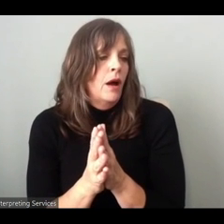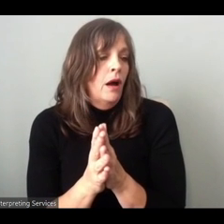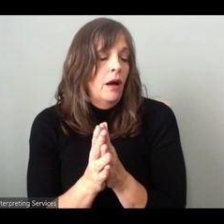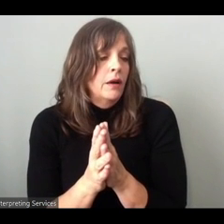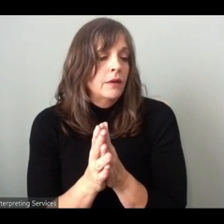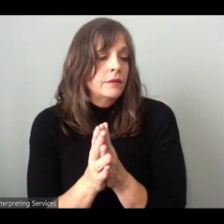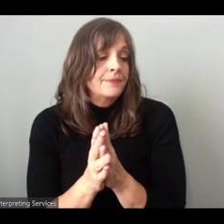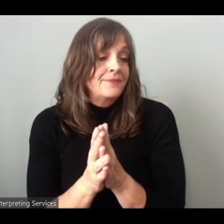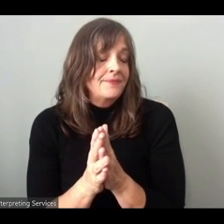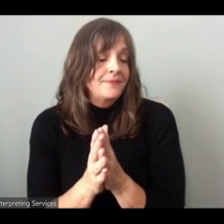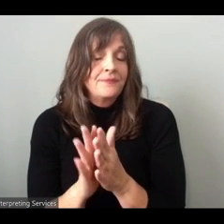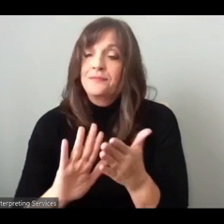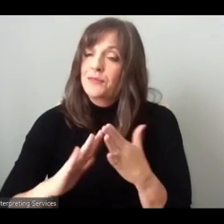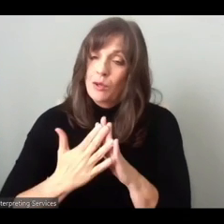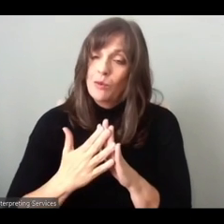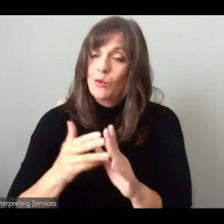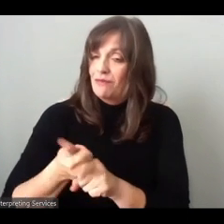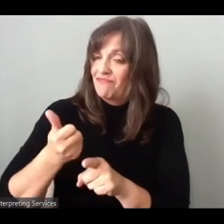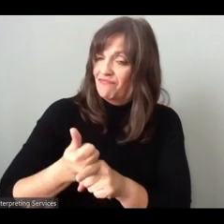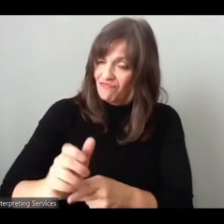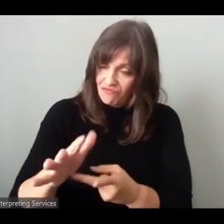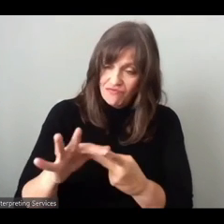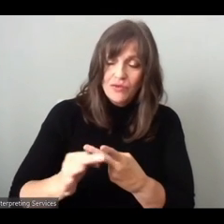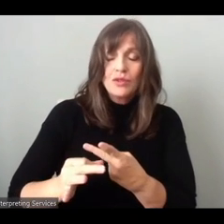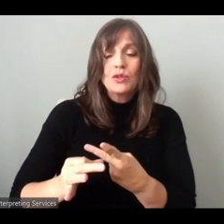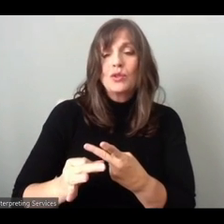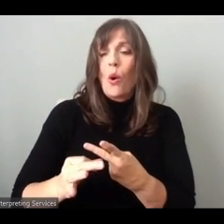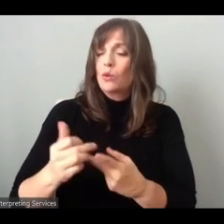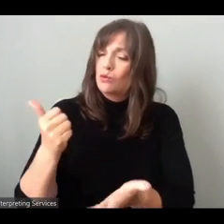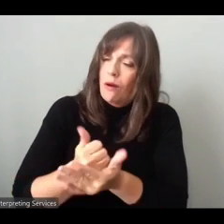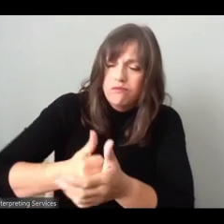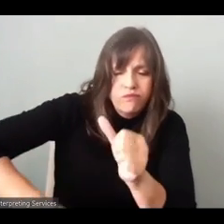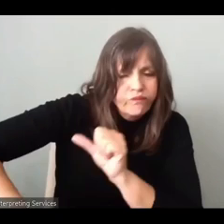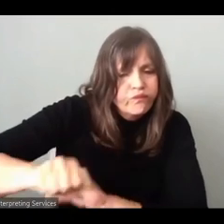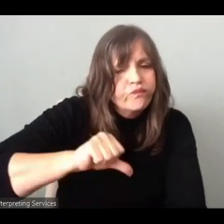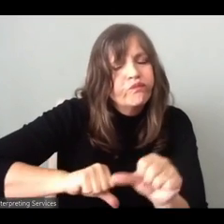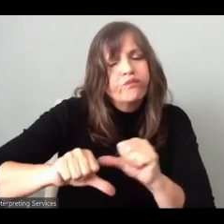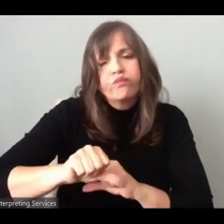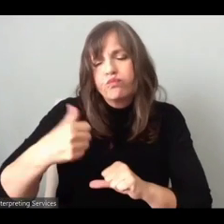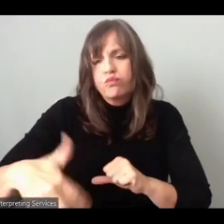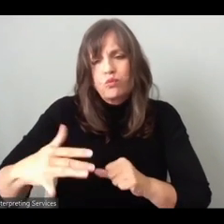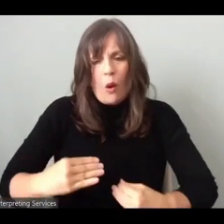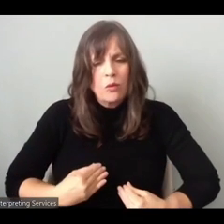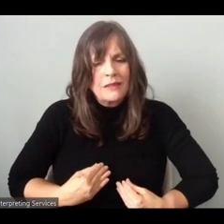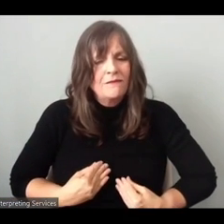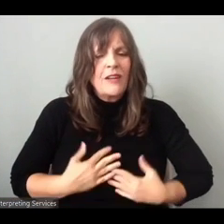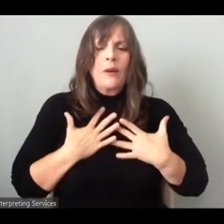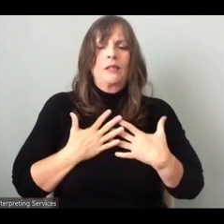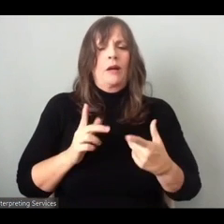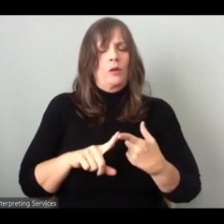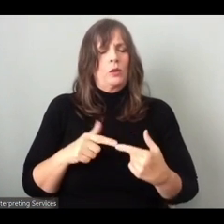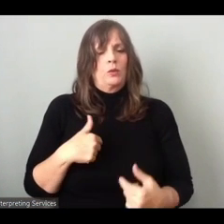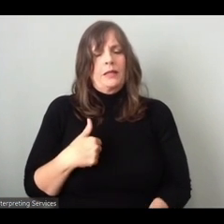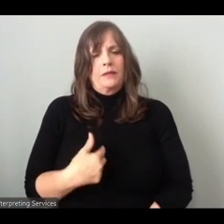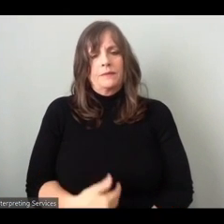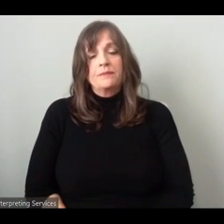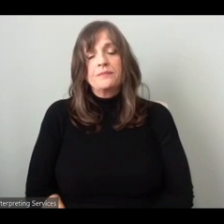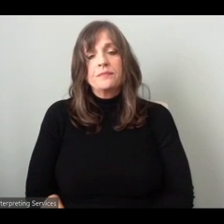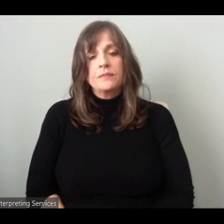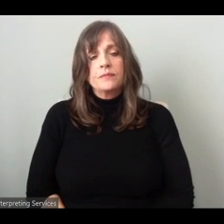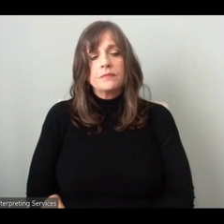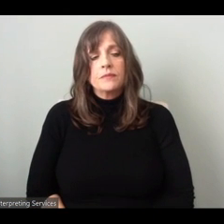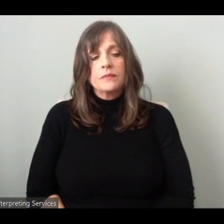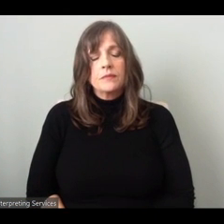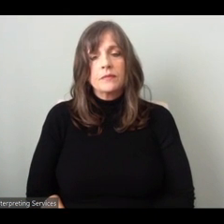and a community that chose to lean in and help neighbors. It's very inspiring to me. The big one